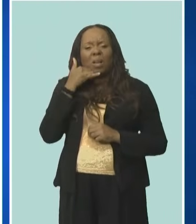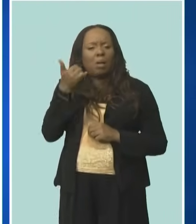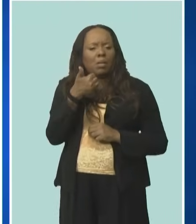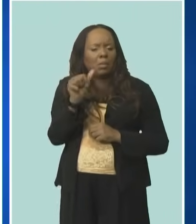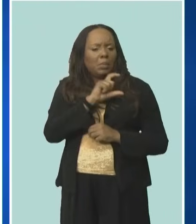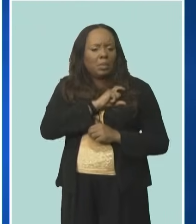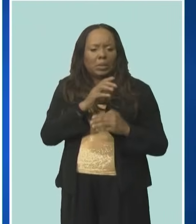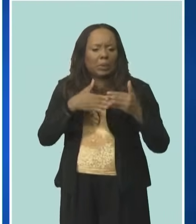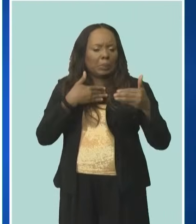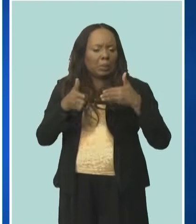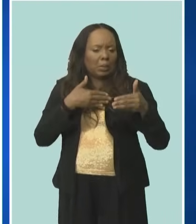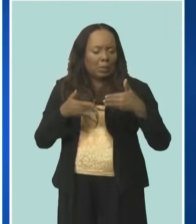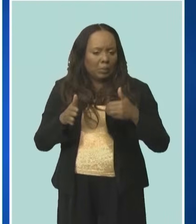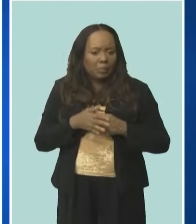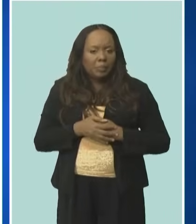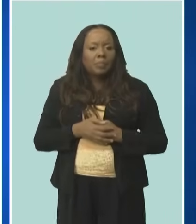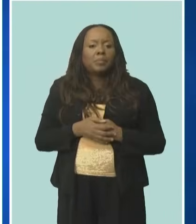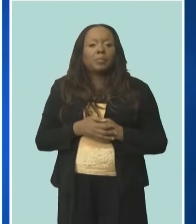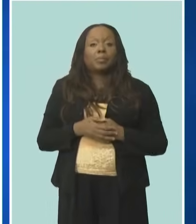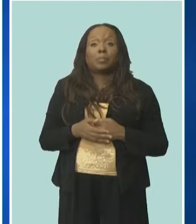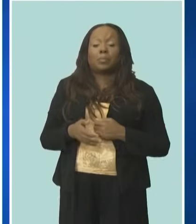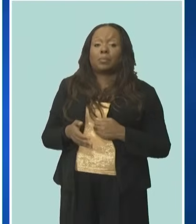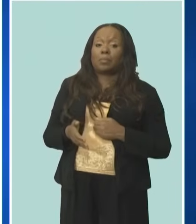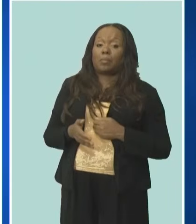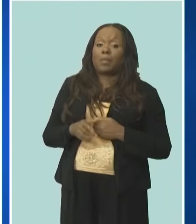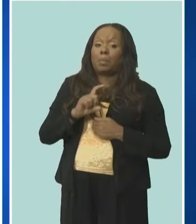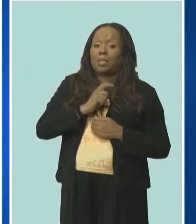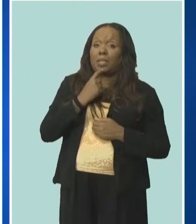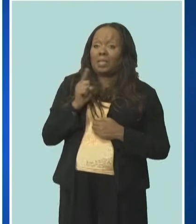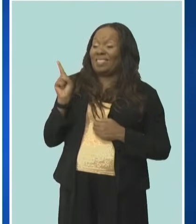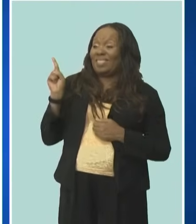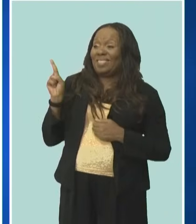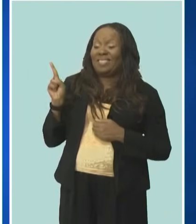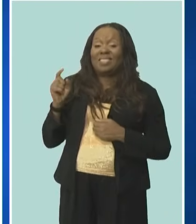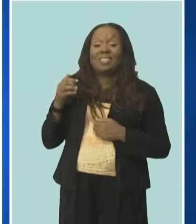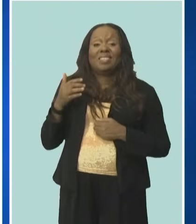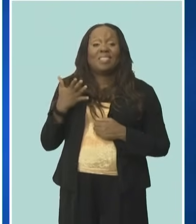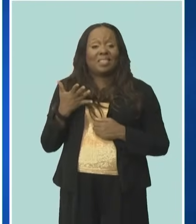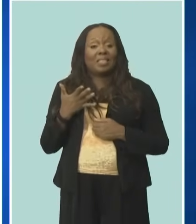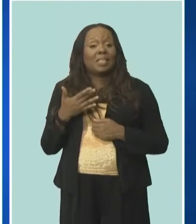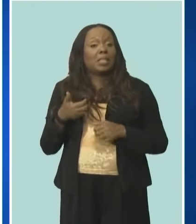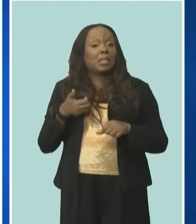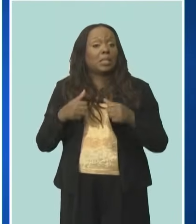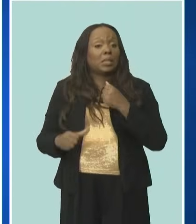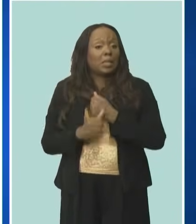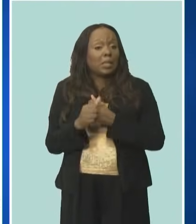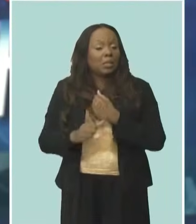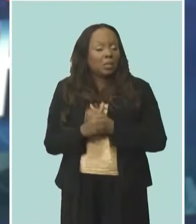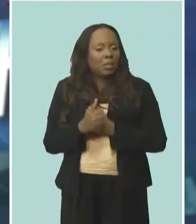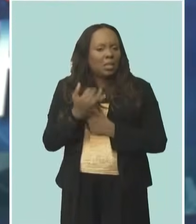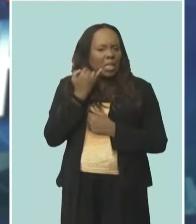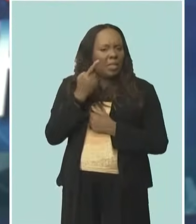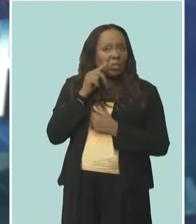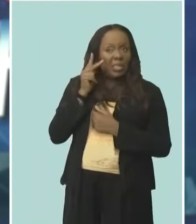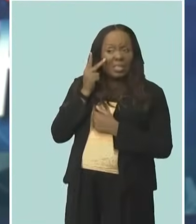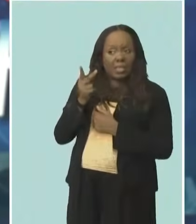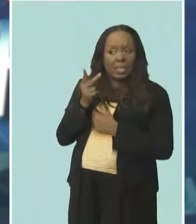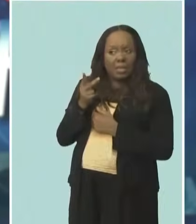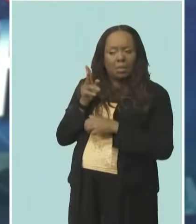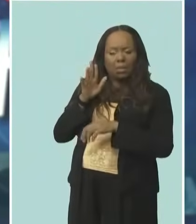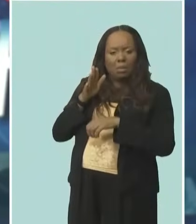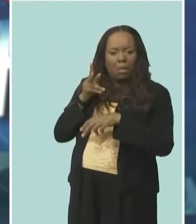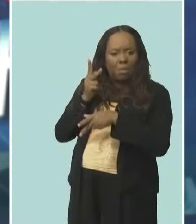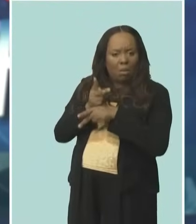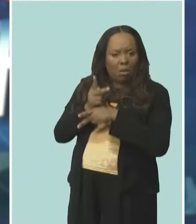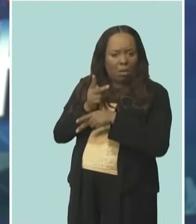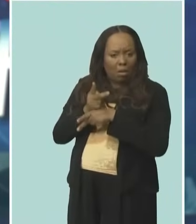1-800-8477 or the nearest police station. Jordan is considered armed and dangerous and should be approached with caution. Now, members of the